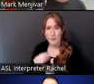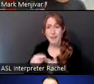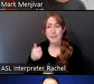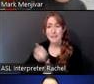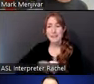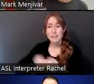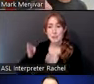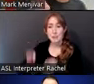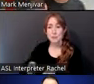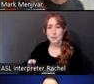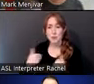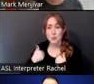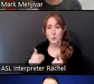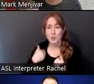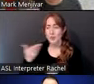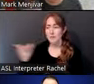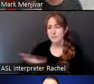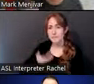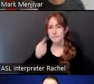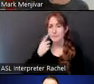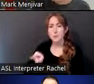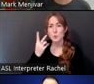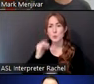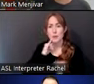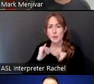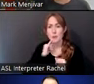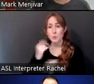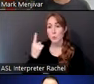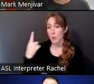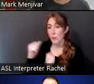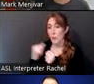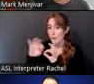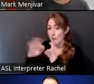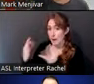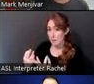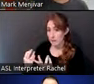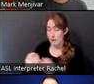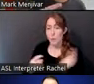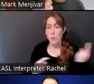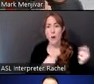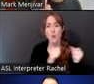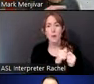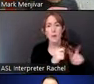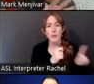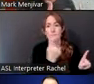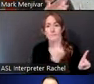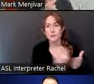two interviews, one with a family member, and then one with somebody who they did not know before. And a lot of them chose to work inside of